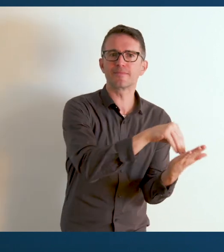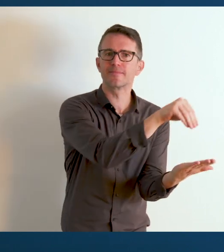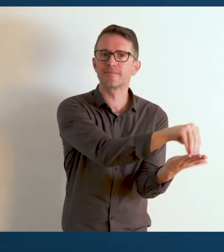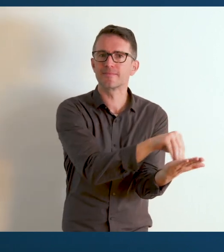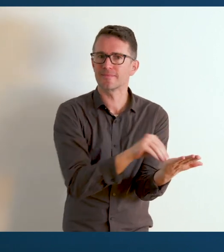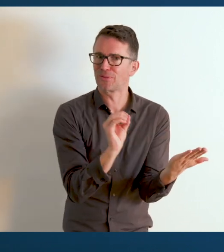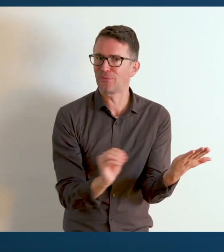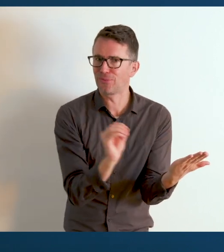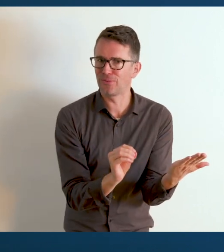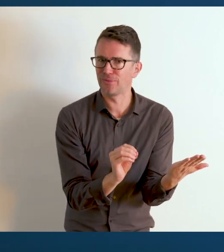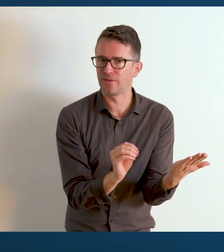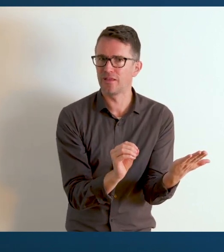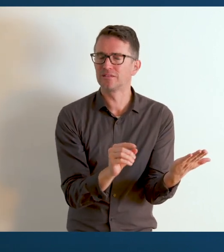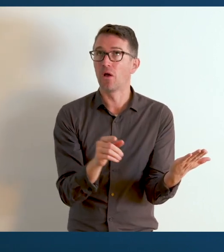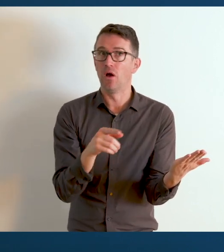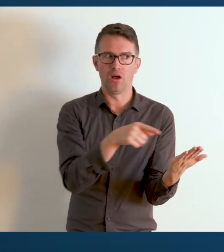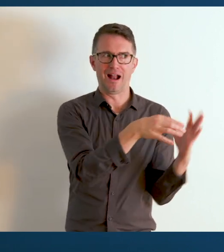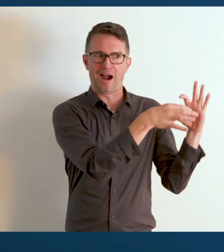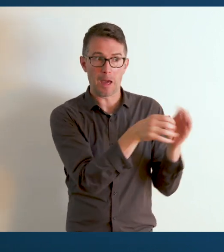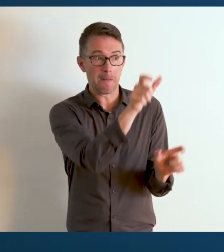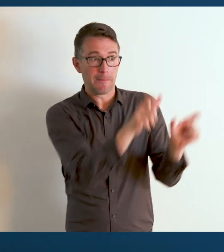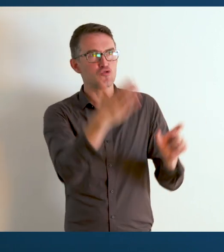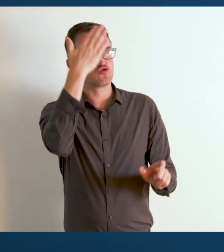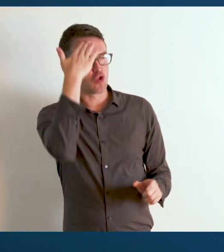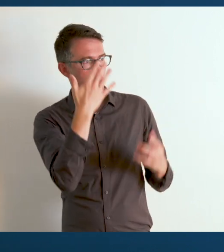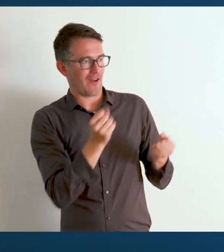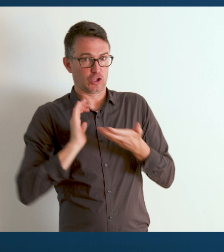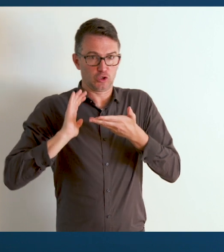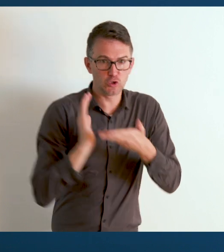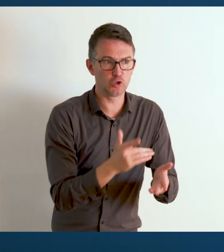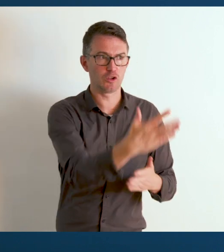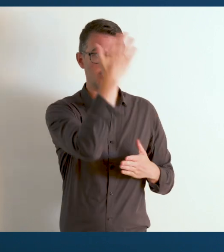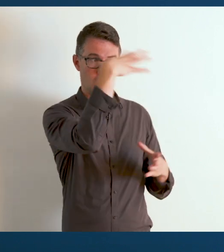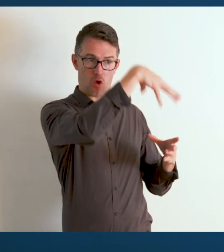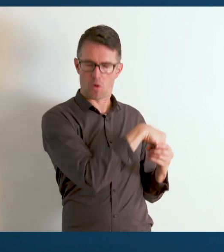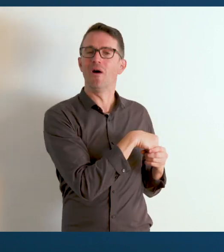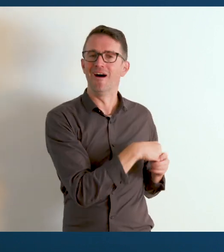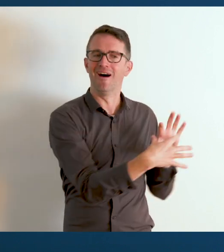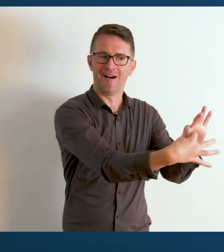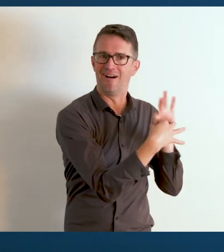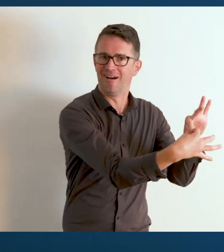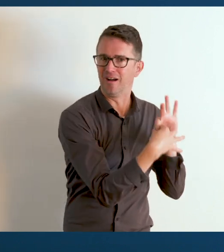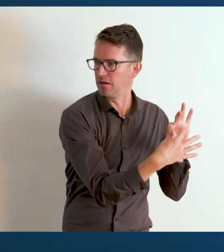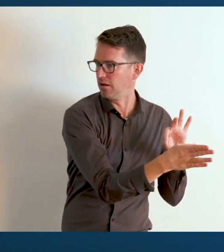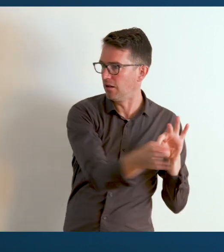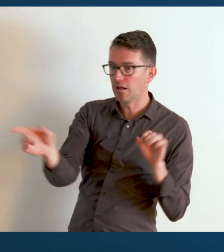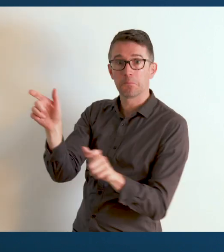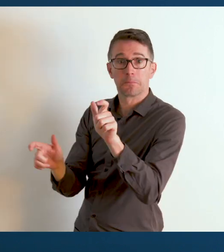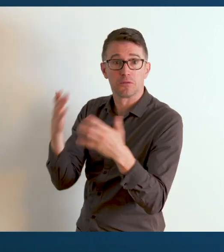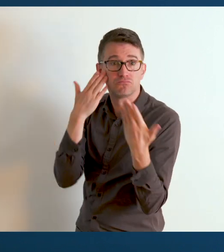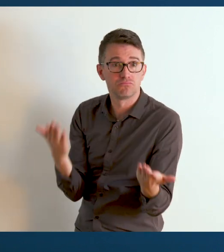include those who have access, who have knowledge and access. If you're living in a rural